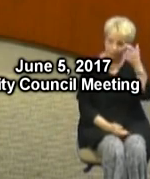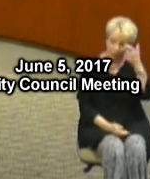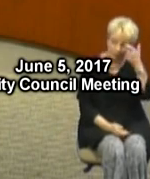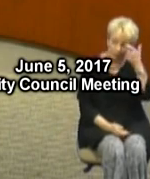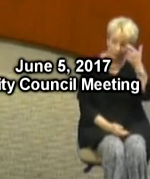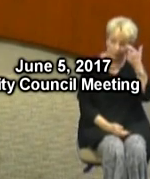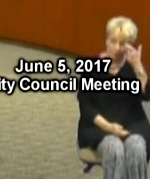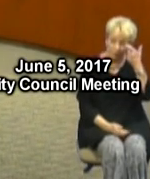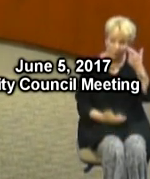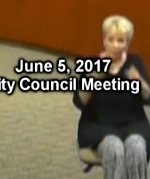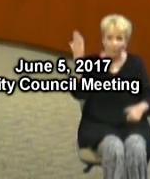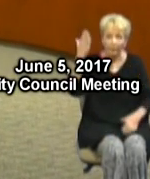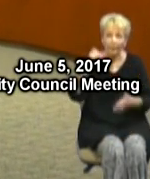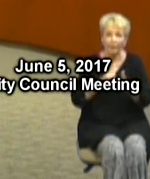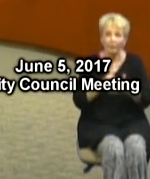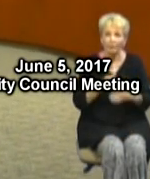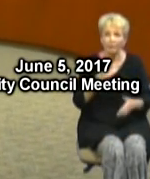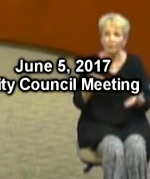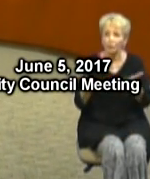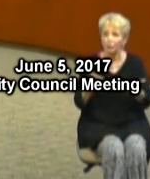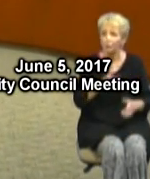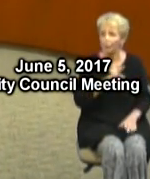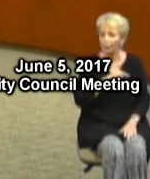We have a presentation of a service pen.